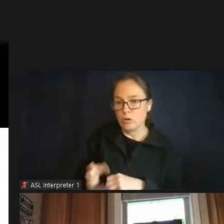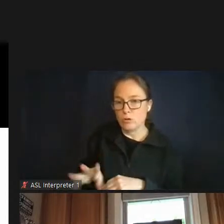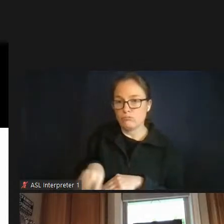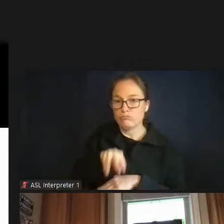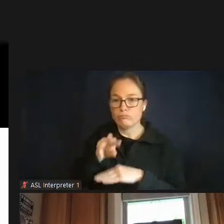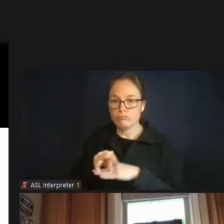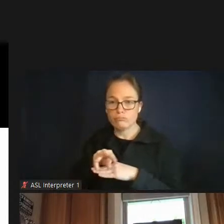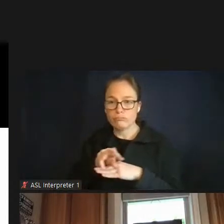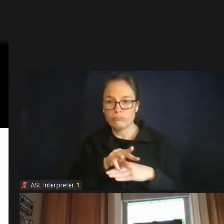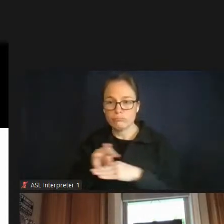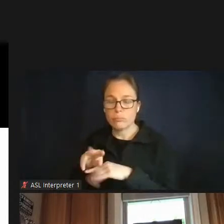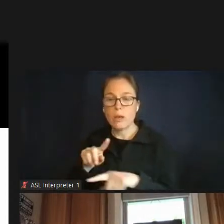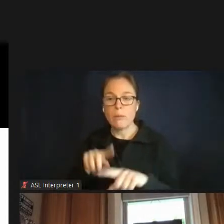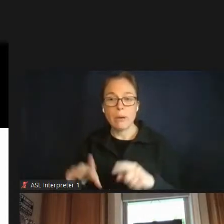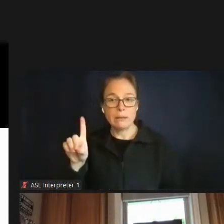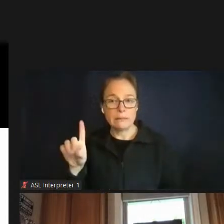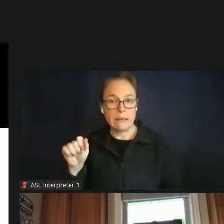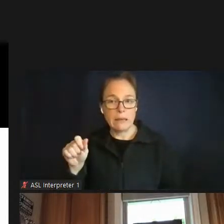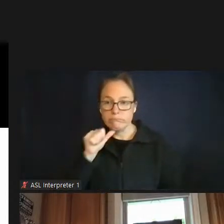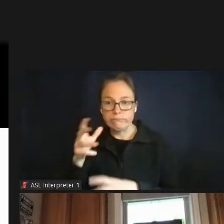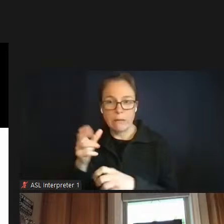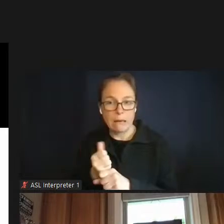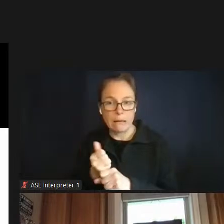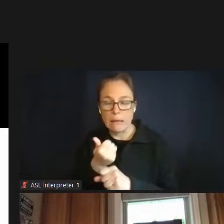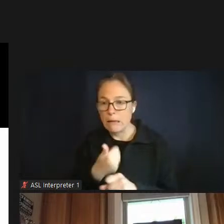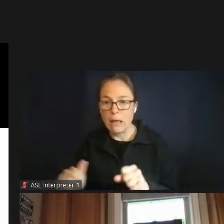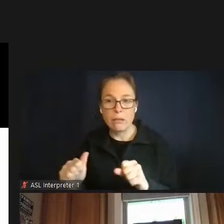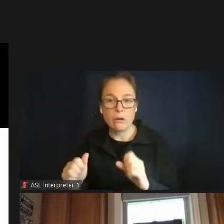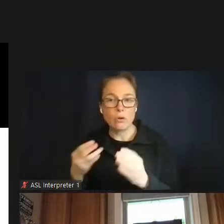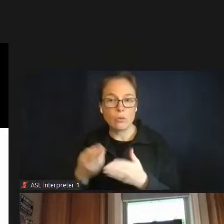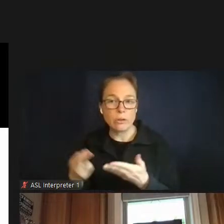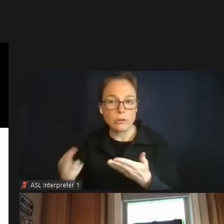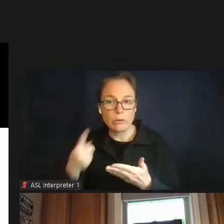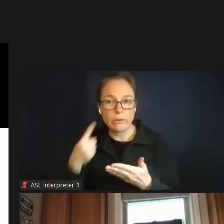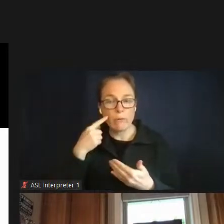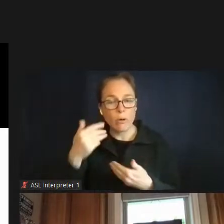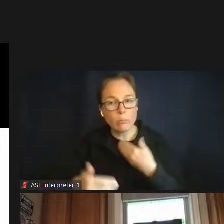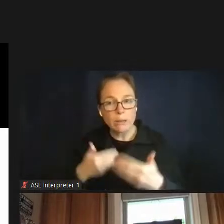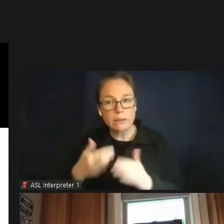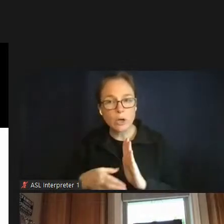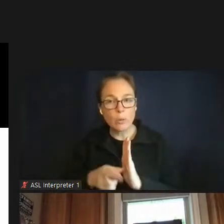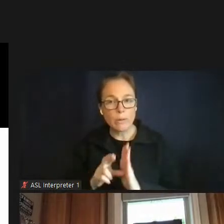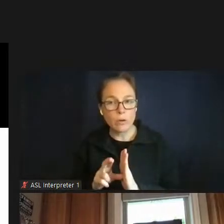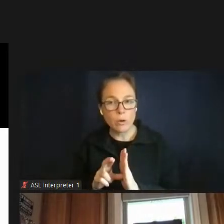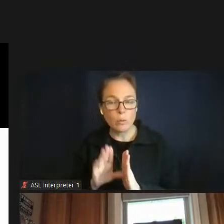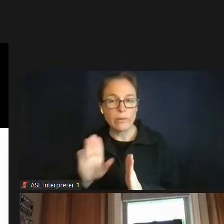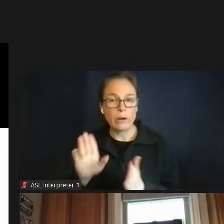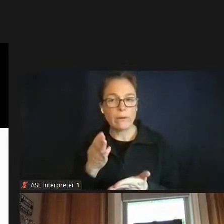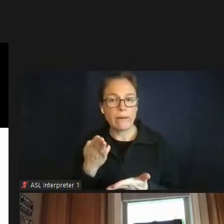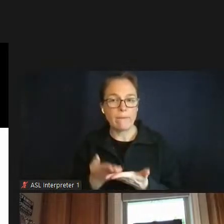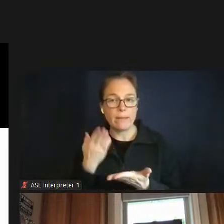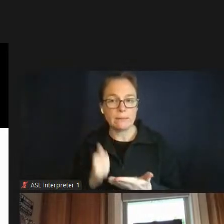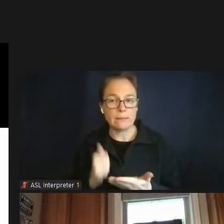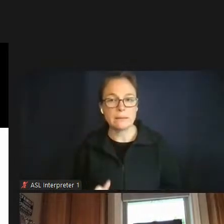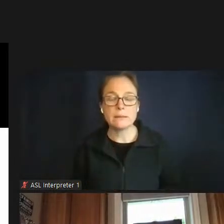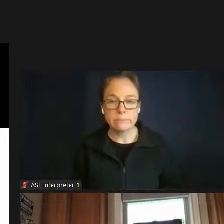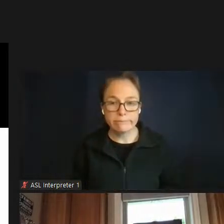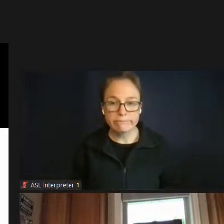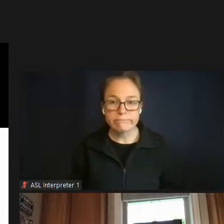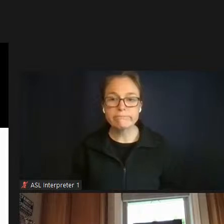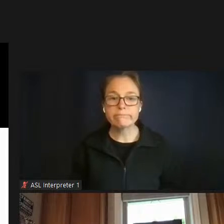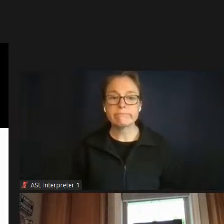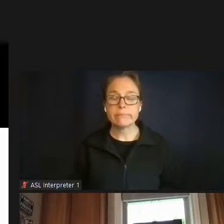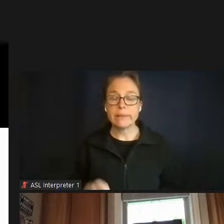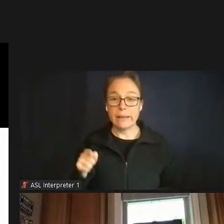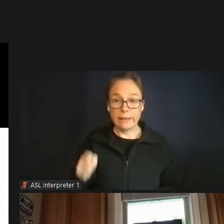District Attorney's Office didn't receive any additional resources for the processing or review of evidence. This, in combination with